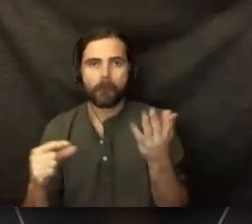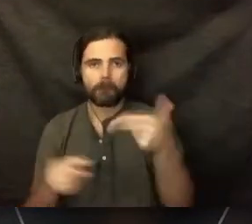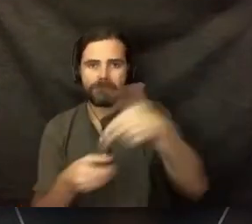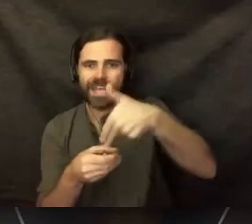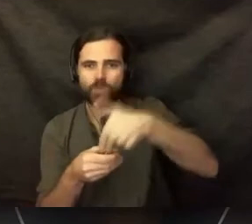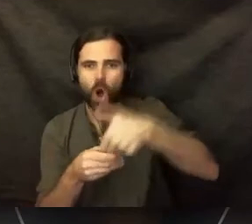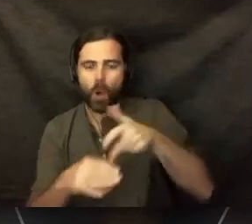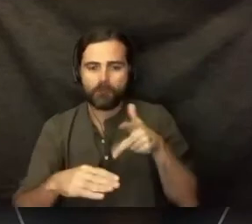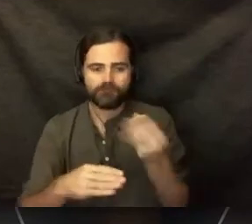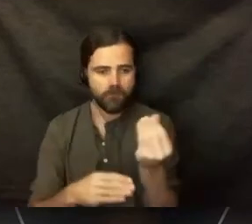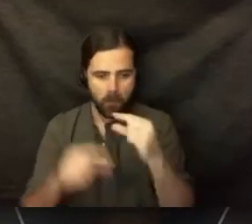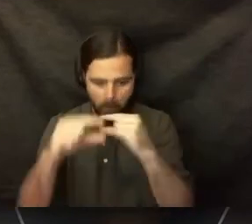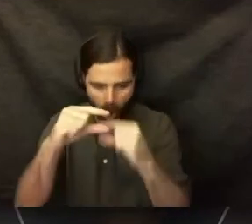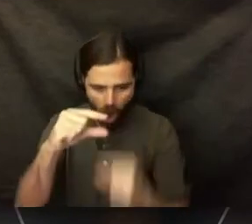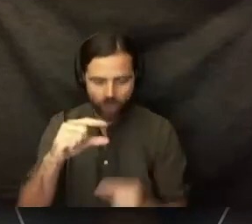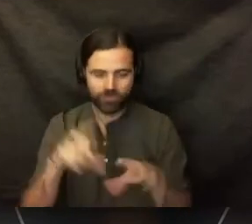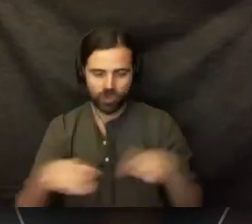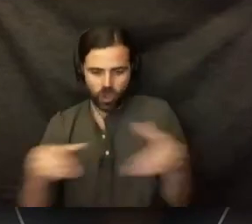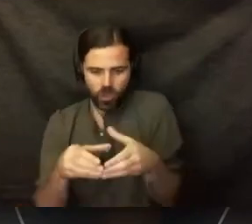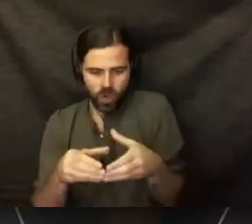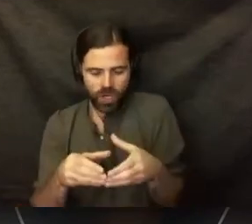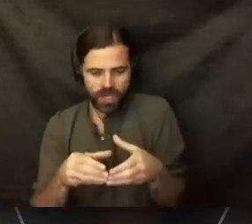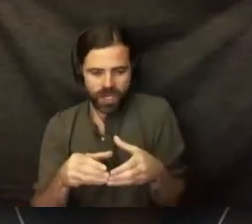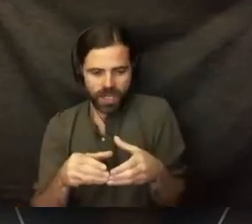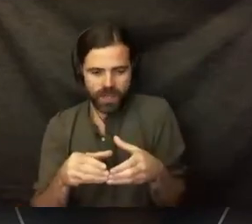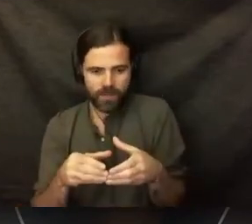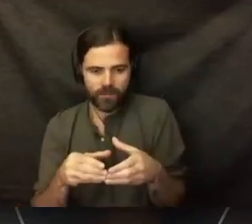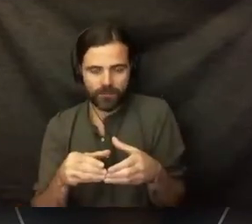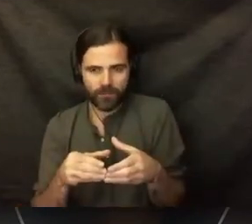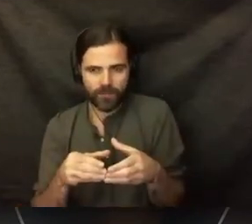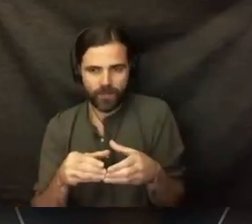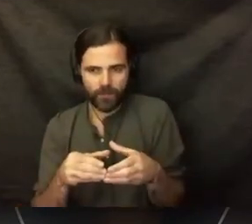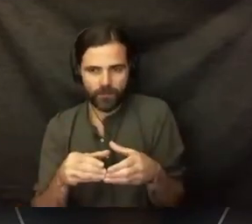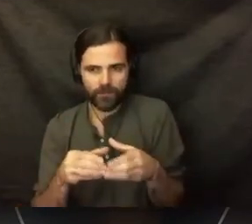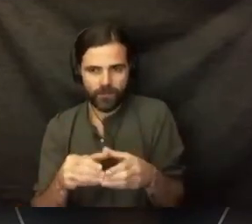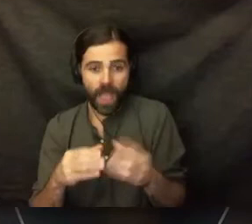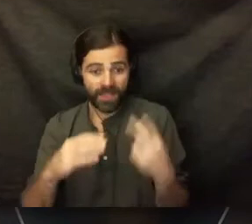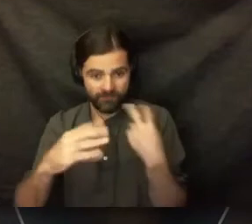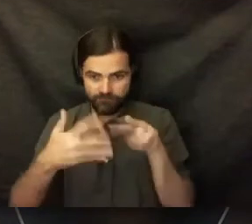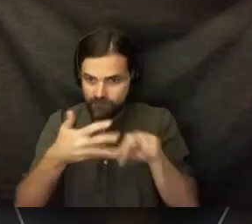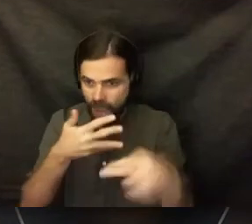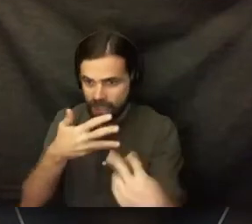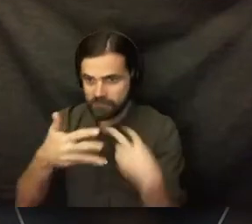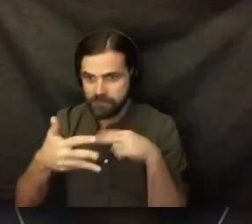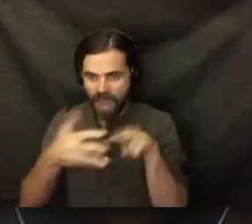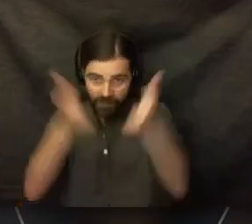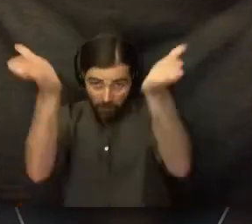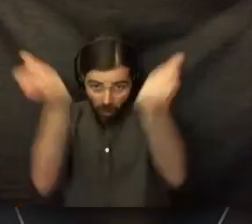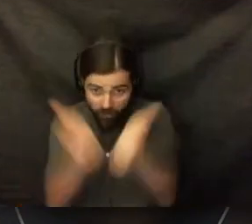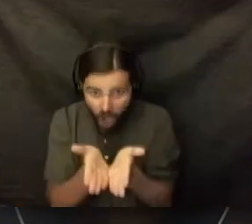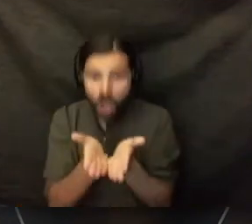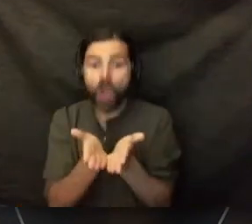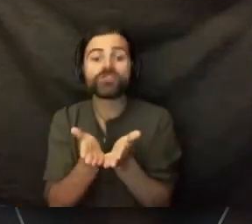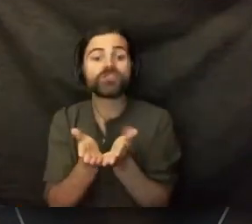community trust models, which are digital, open, radically transparent, all the way through to portfolio infrastructure models, which actually